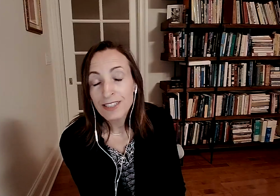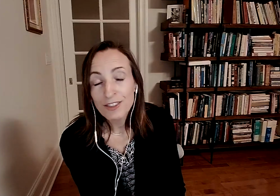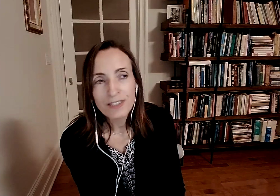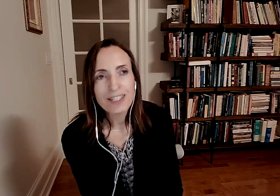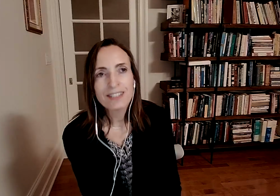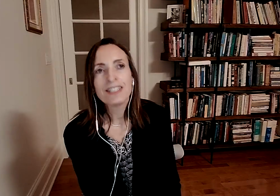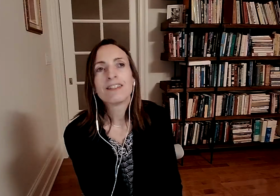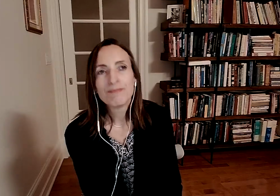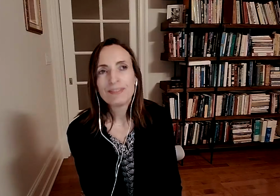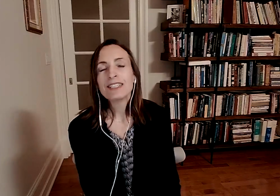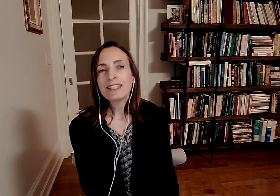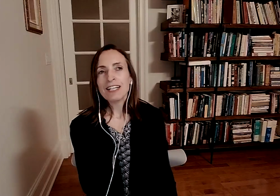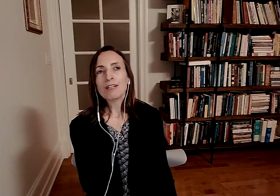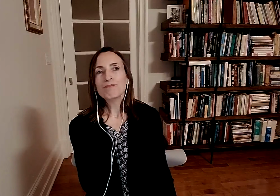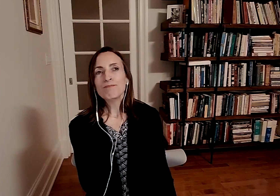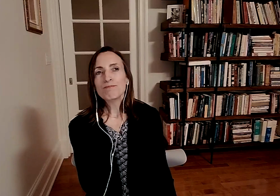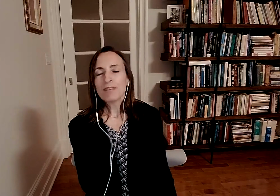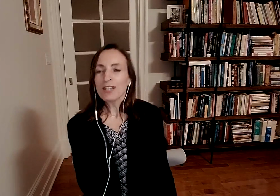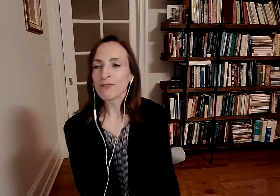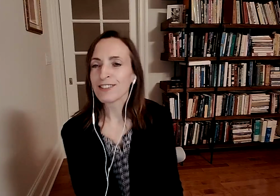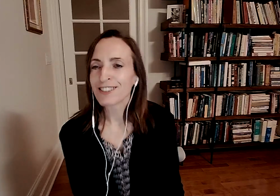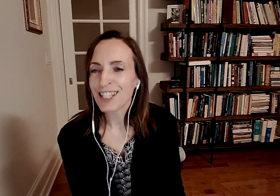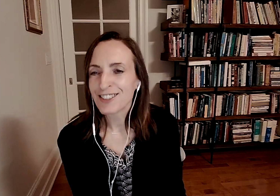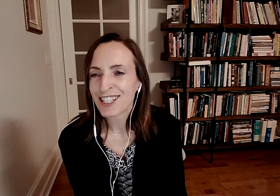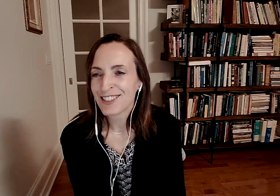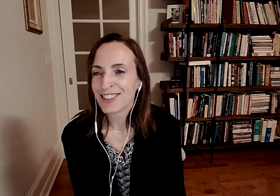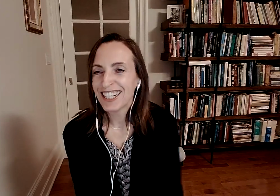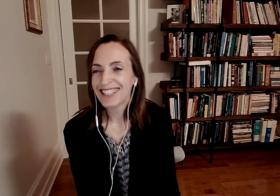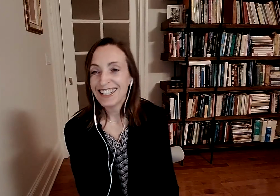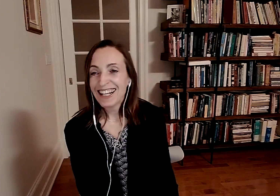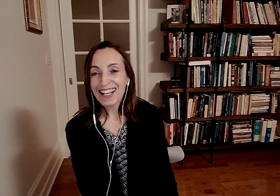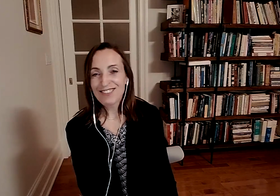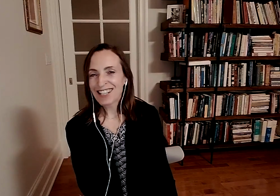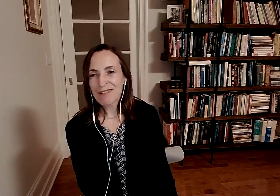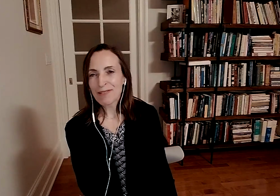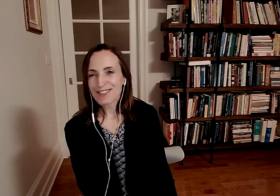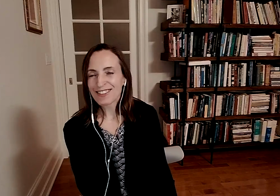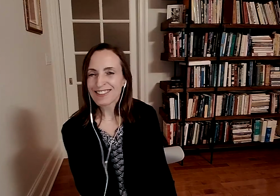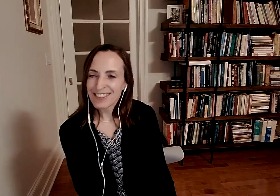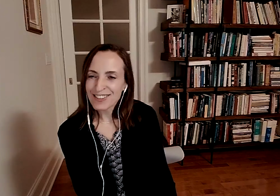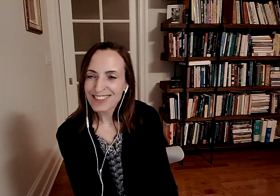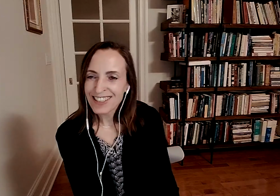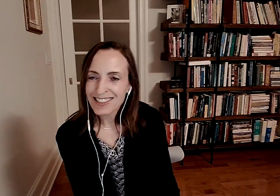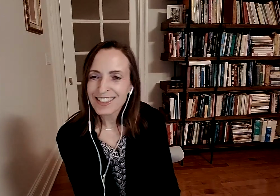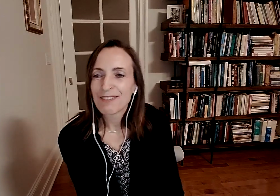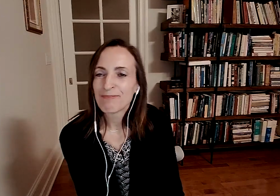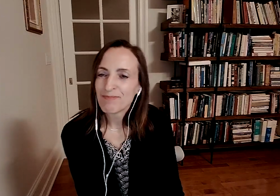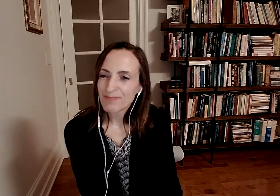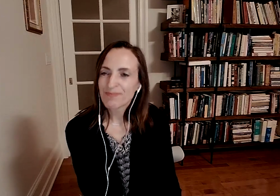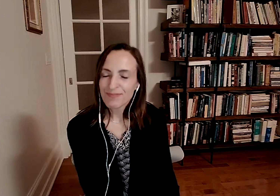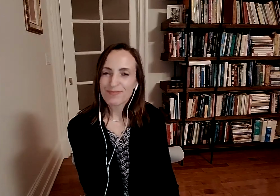Yeah, it's an interesting idea. Thank you for the suggestion, Laura. I haven't done it, but it's an interesting